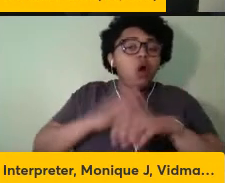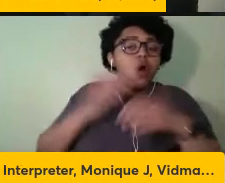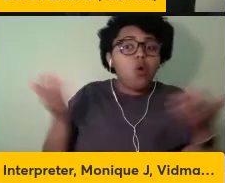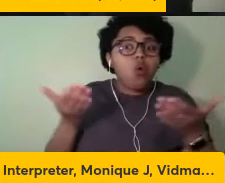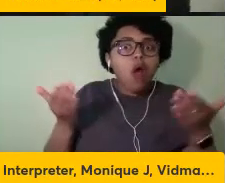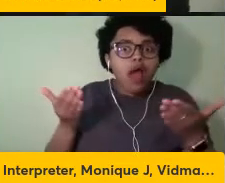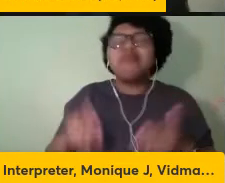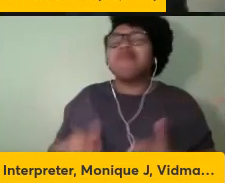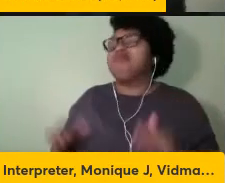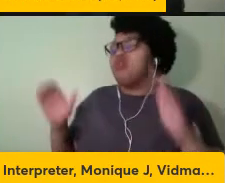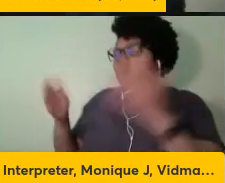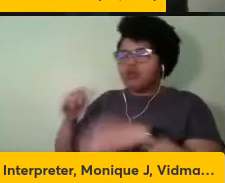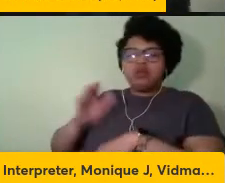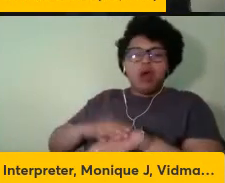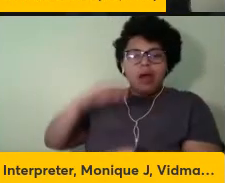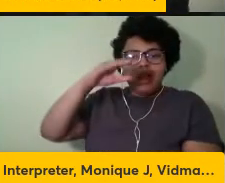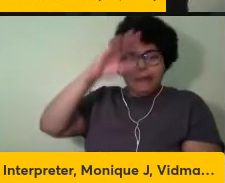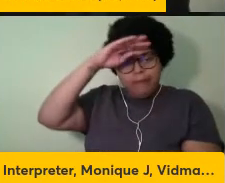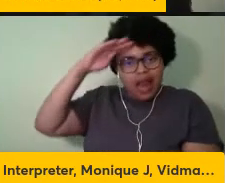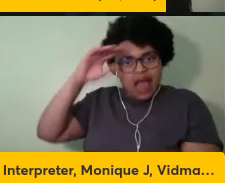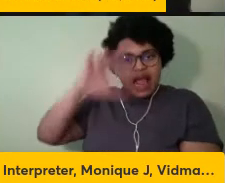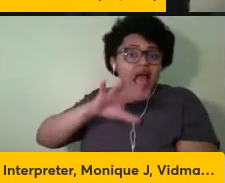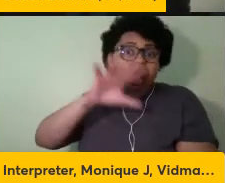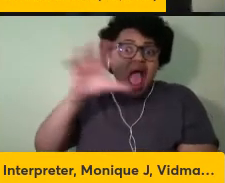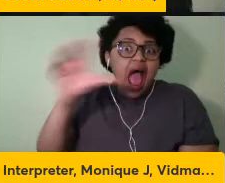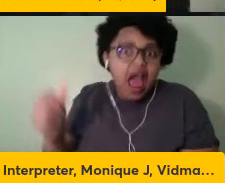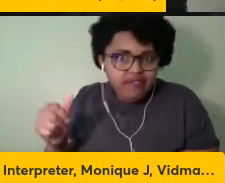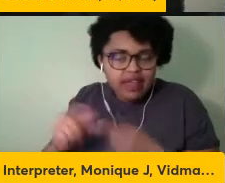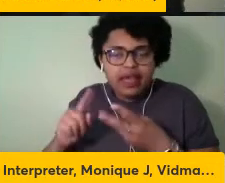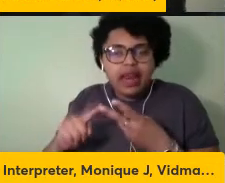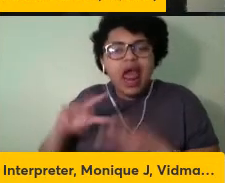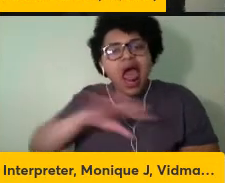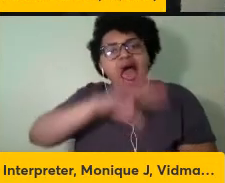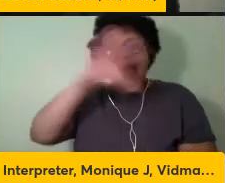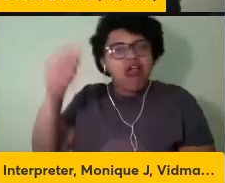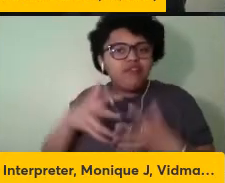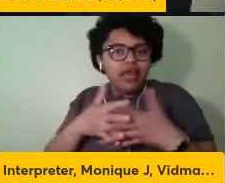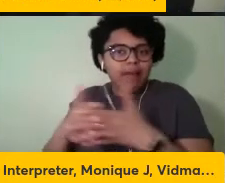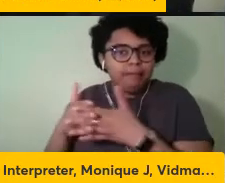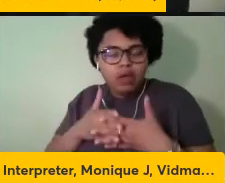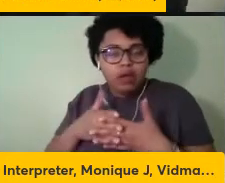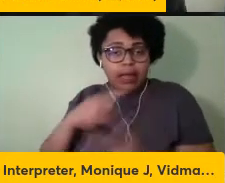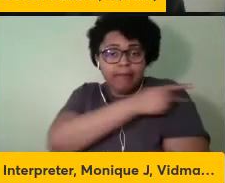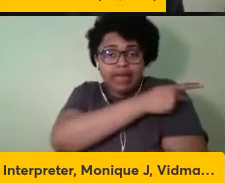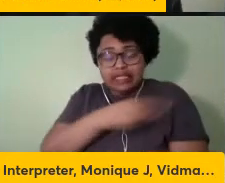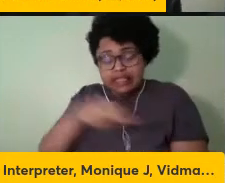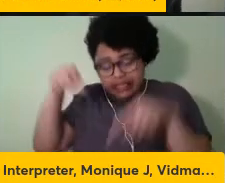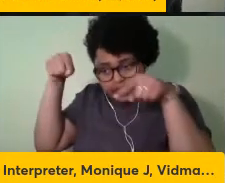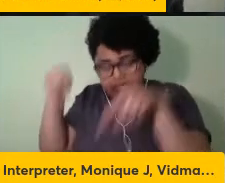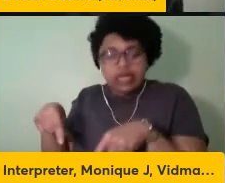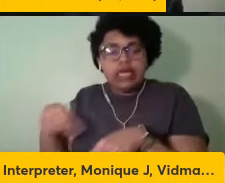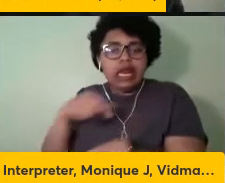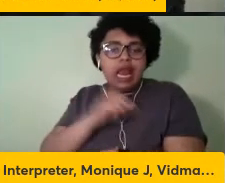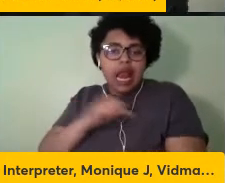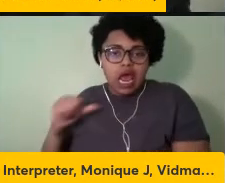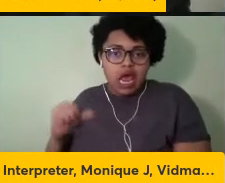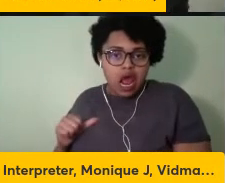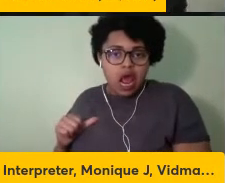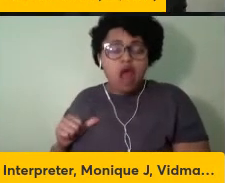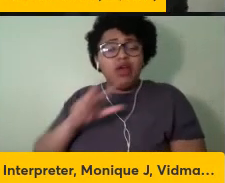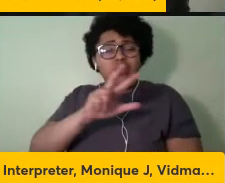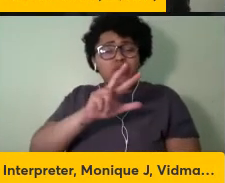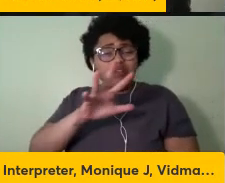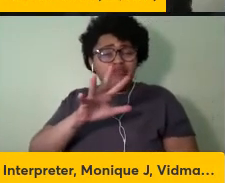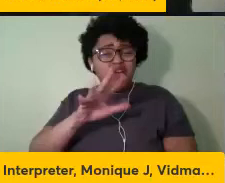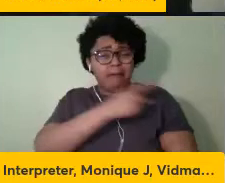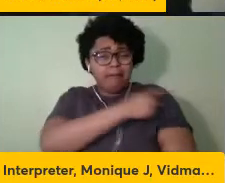and African American patients here in the metro Atlanta area. And so we had a total of 35 patients that we were able to enroll in